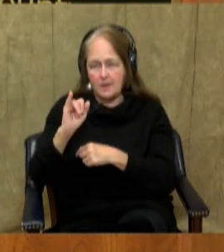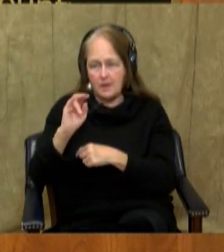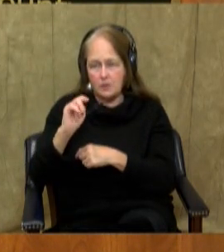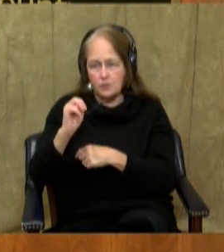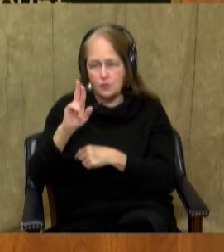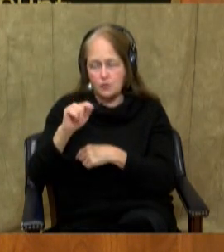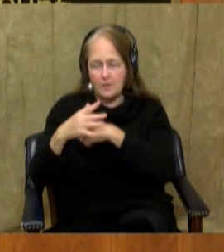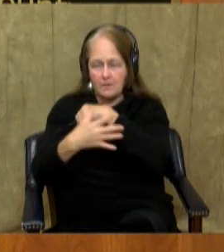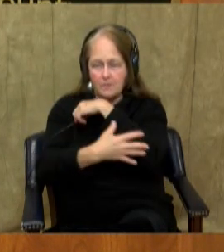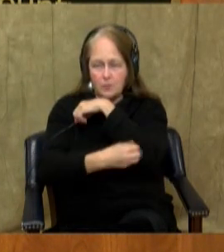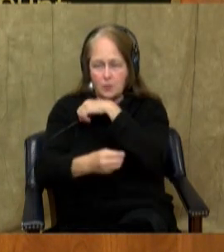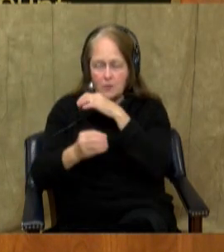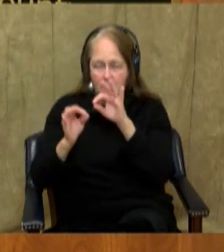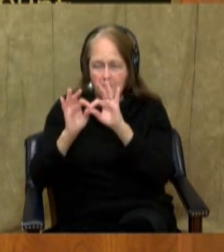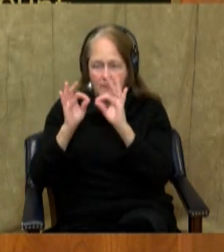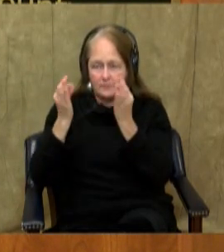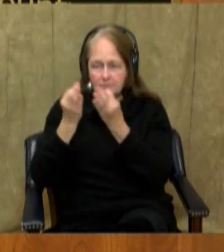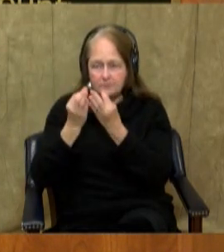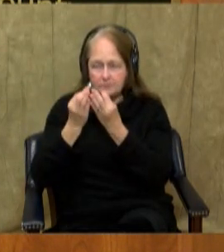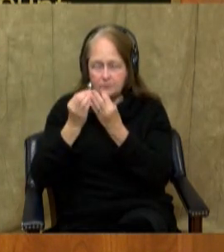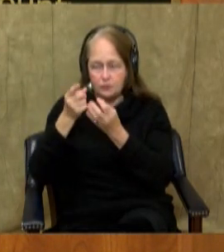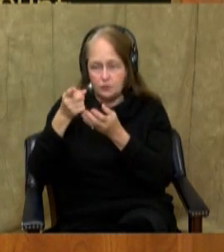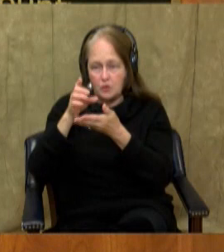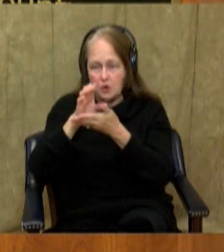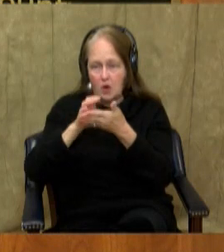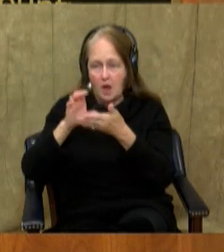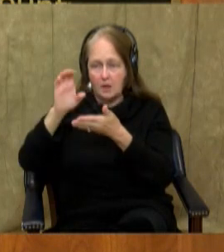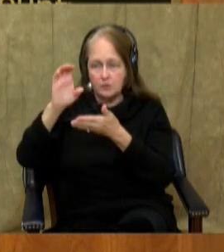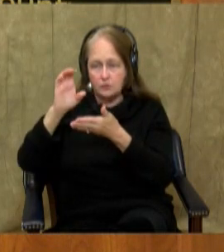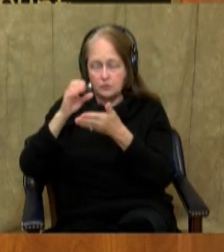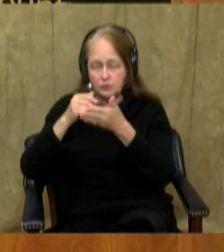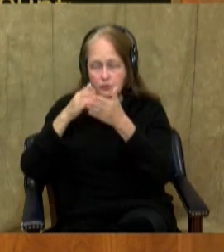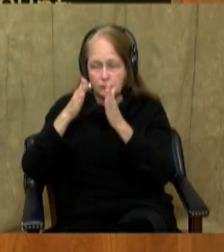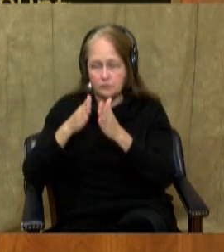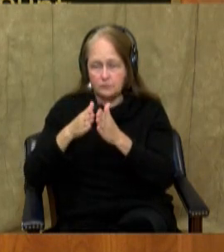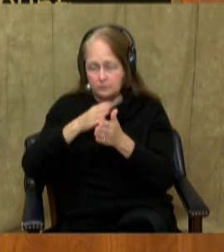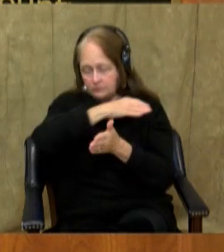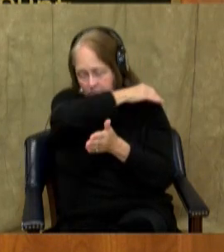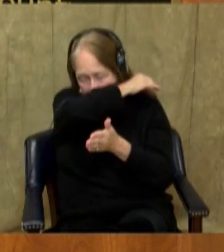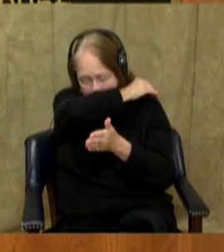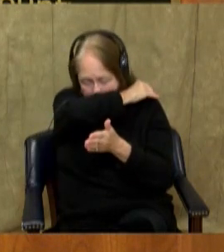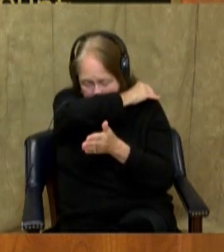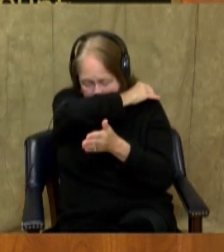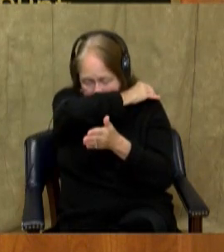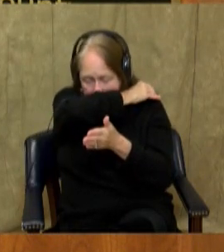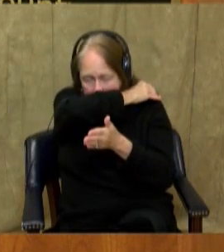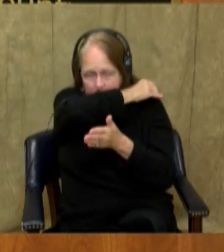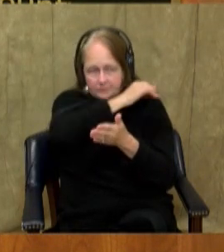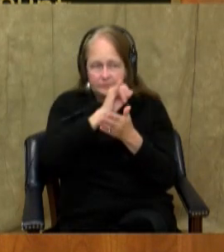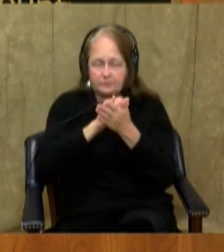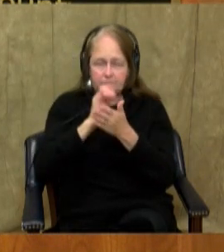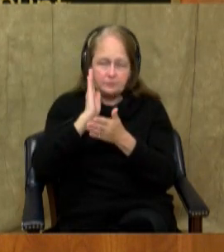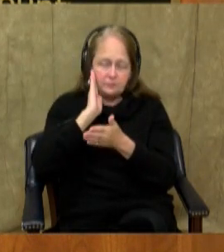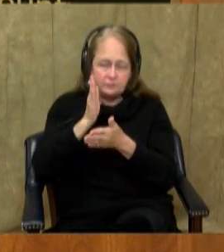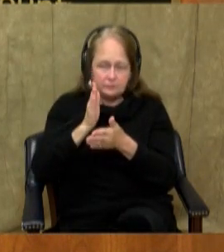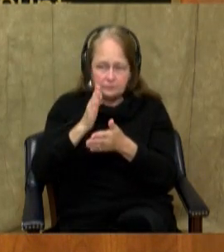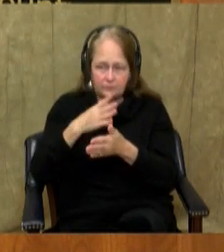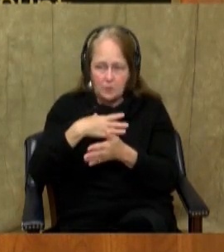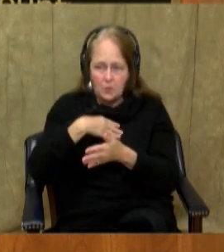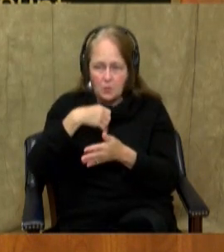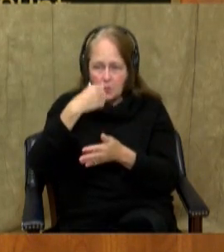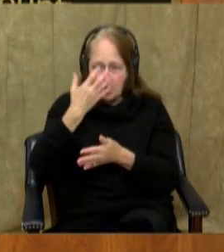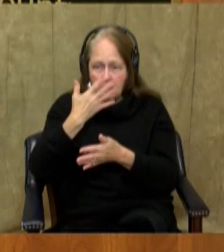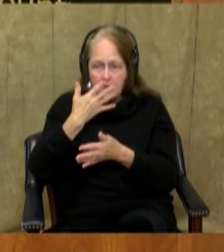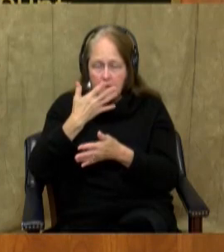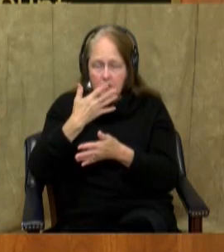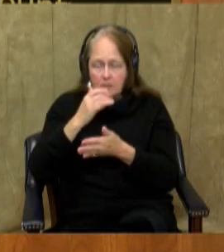poor families. If you were a college student, and based on our text, if you were white, a